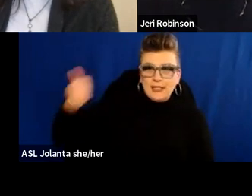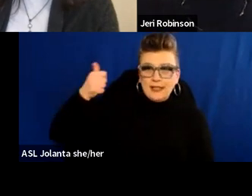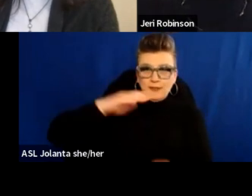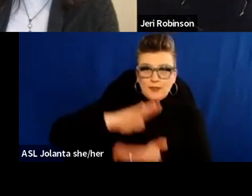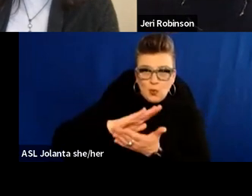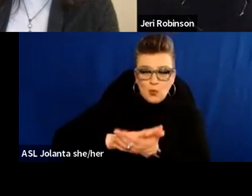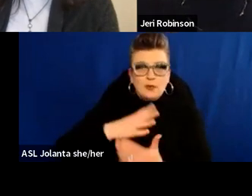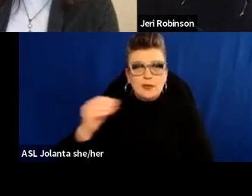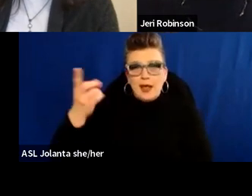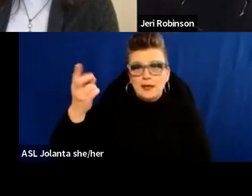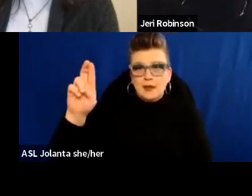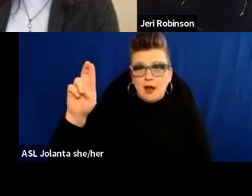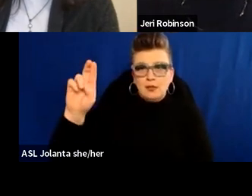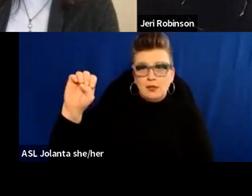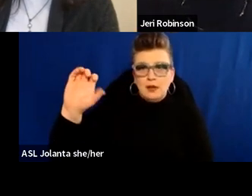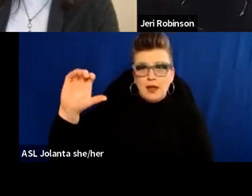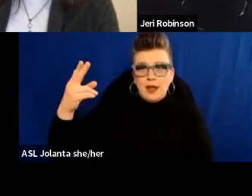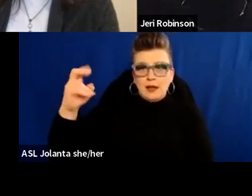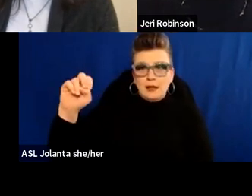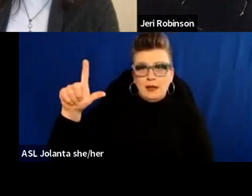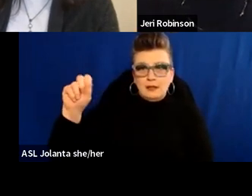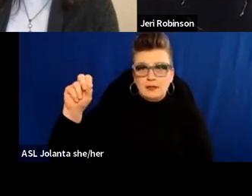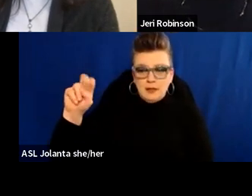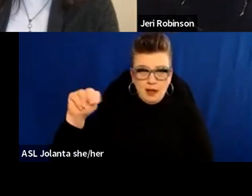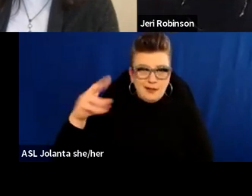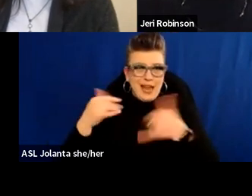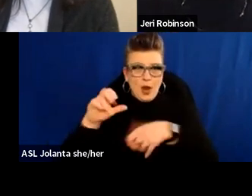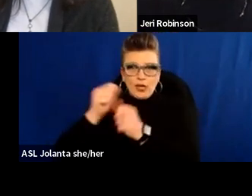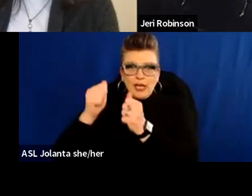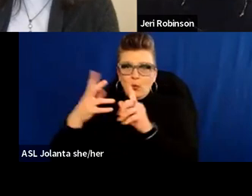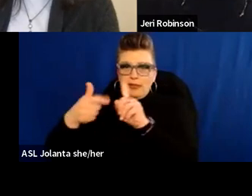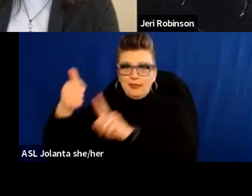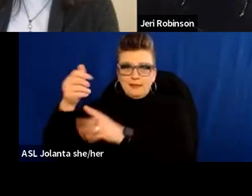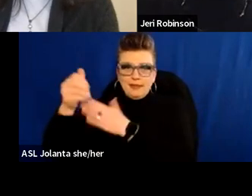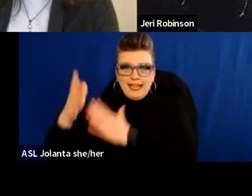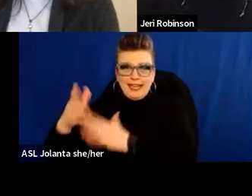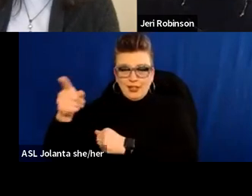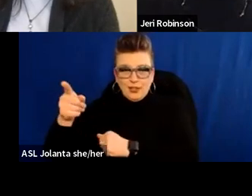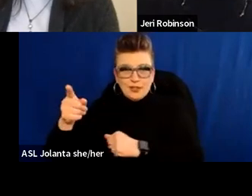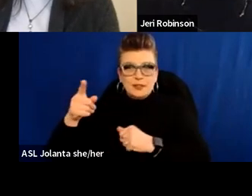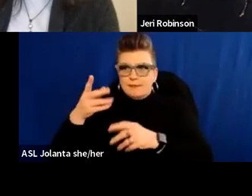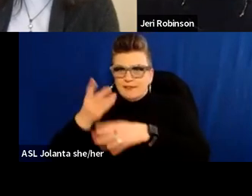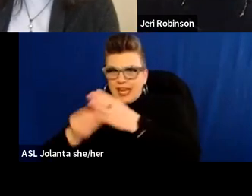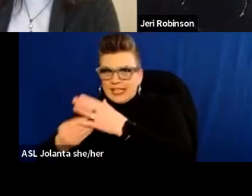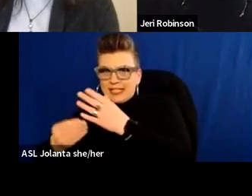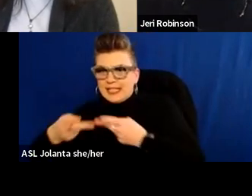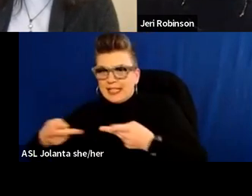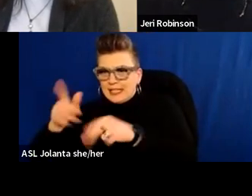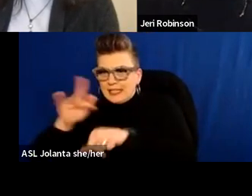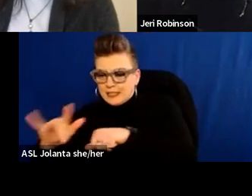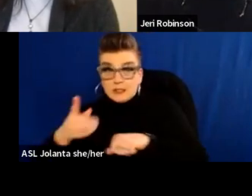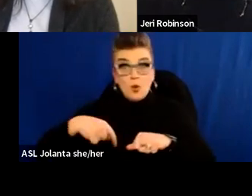together closely with school leaders on vacancies we've tiered our schools tier one two and three where we're looking at